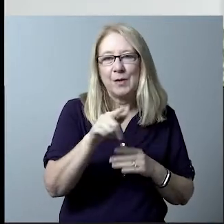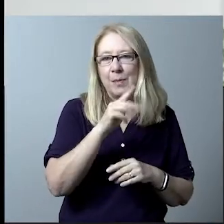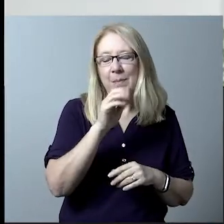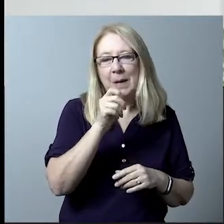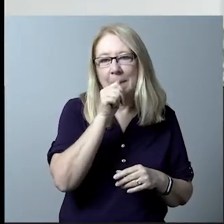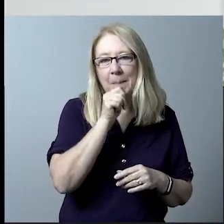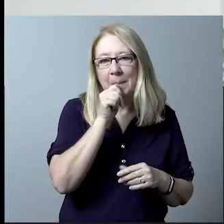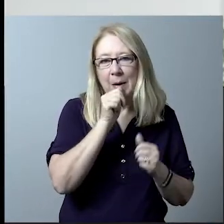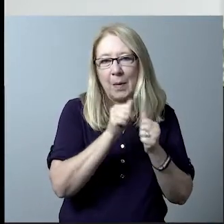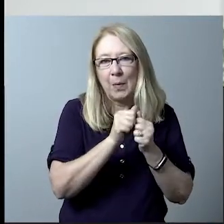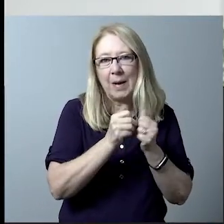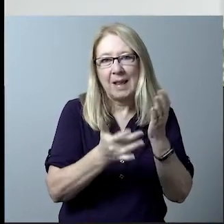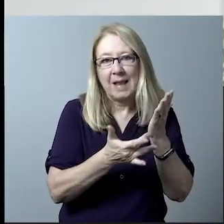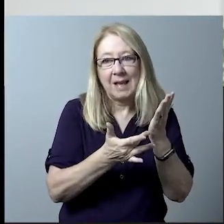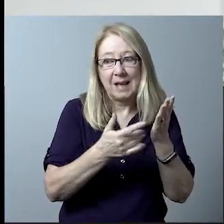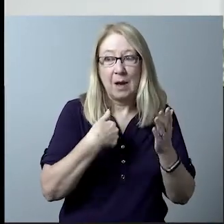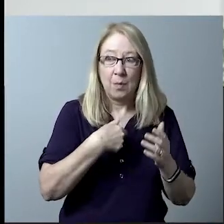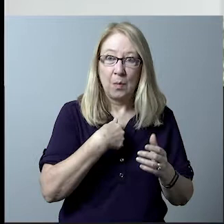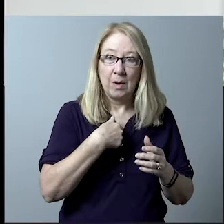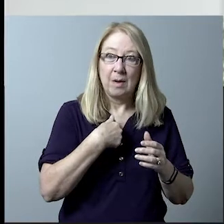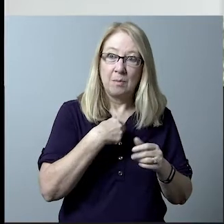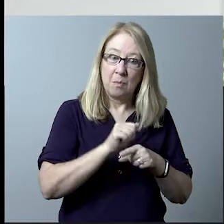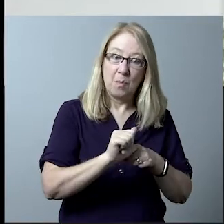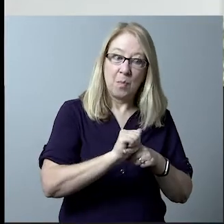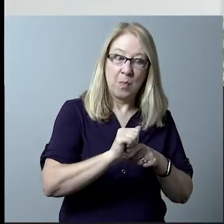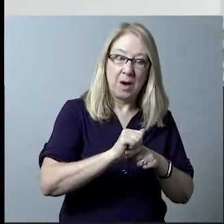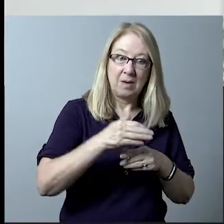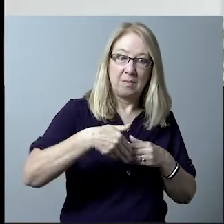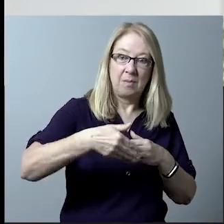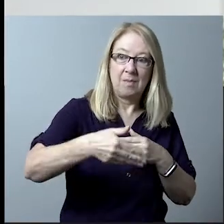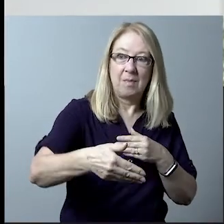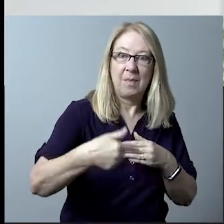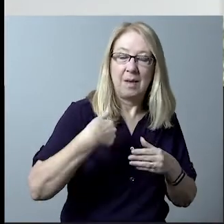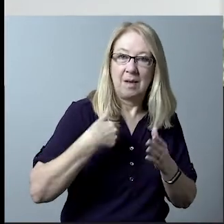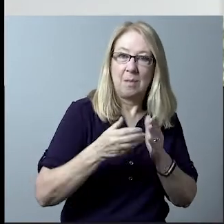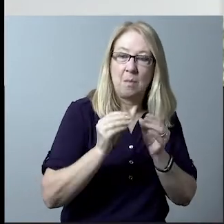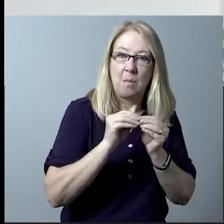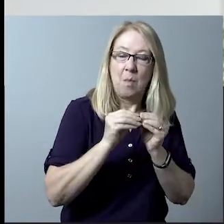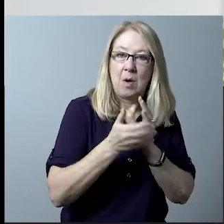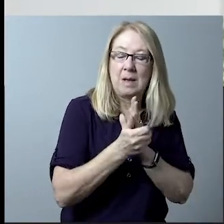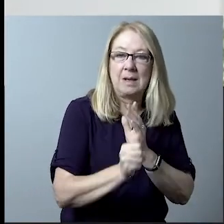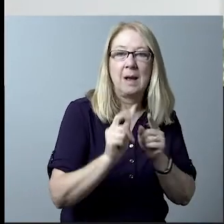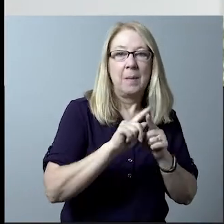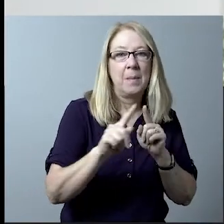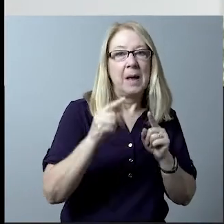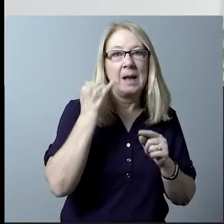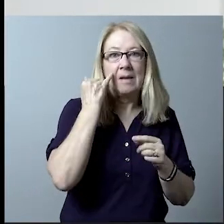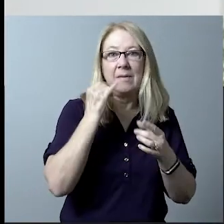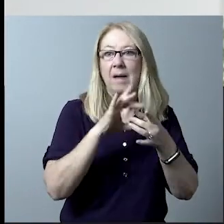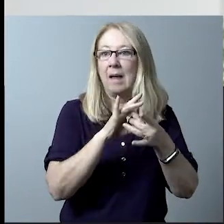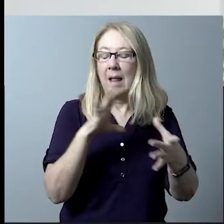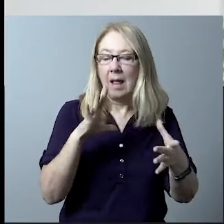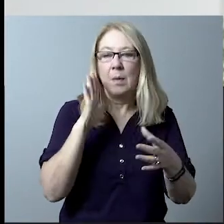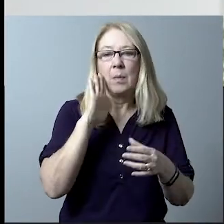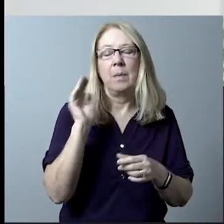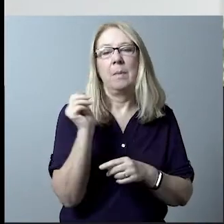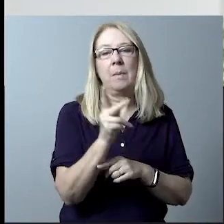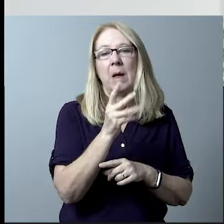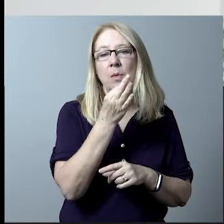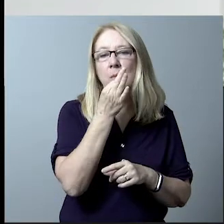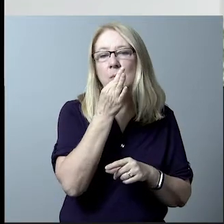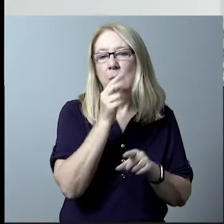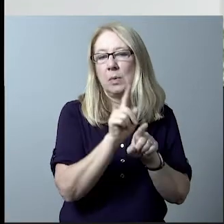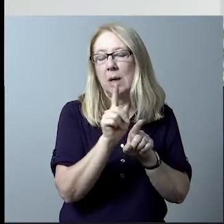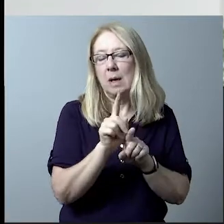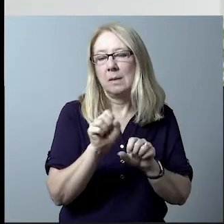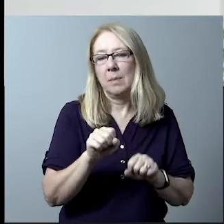with the technology. As I say, we're getting good at this, but you never can tell what may happen. So we'll do our best to get back online as quick as possible if something happens. So be patient